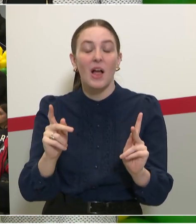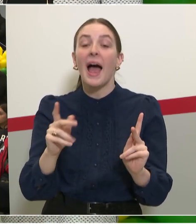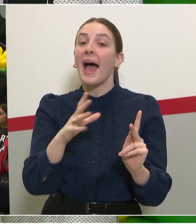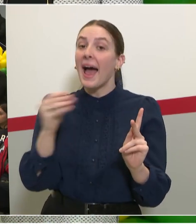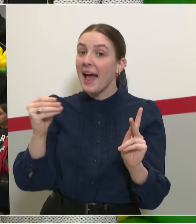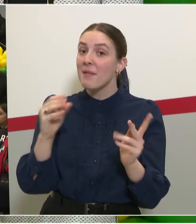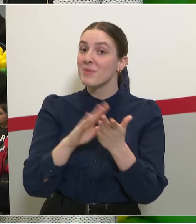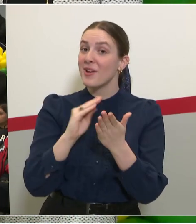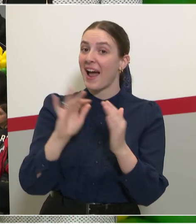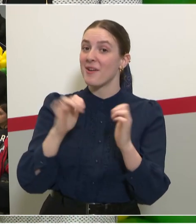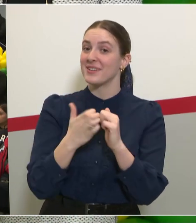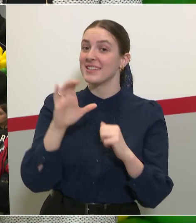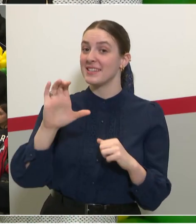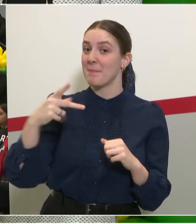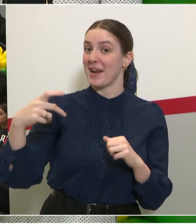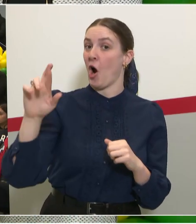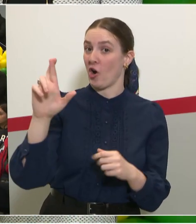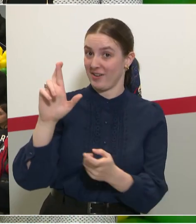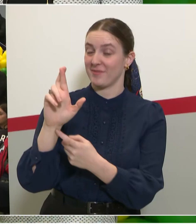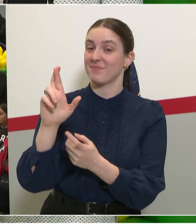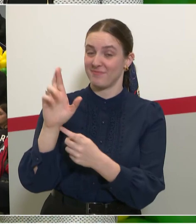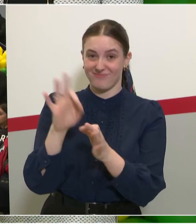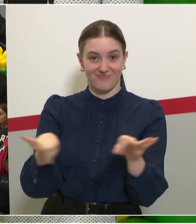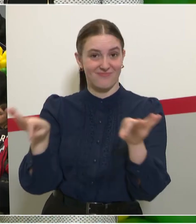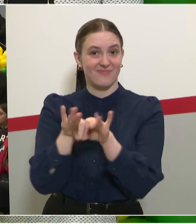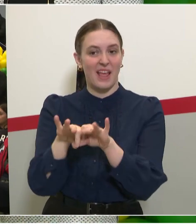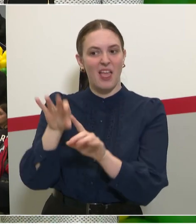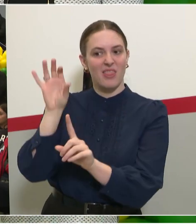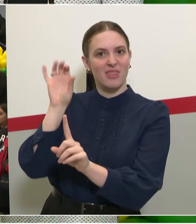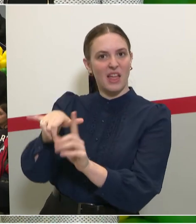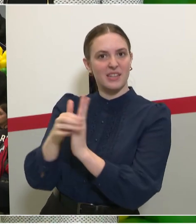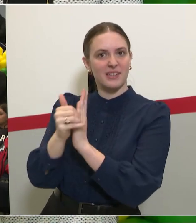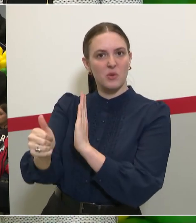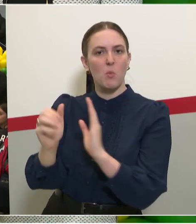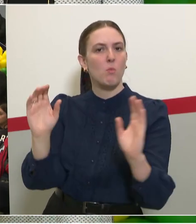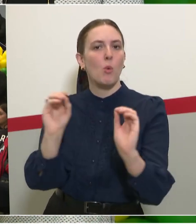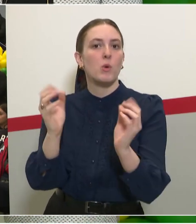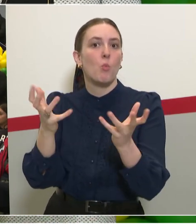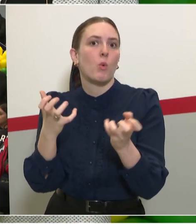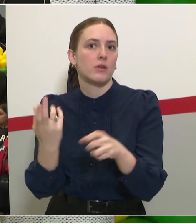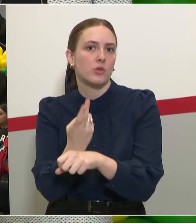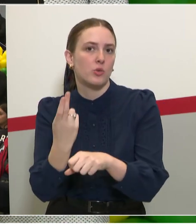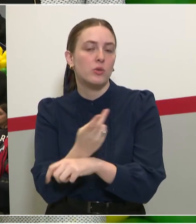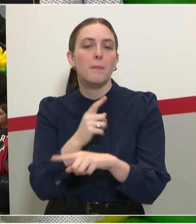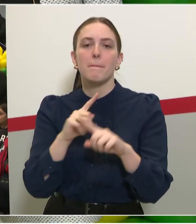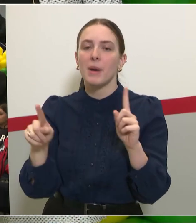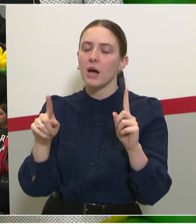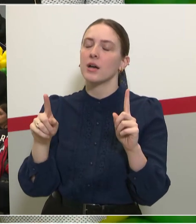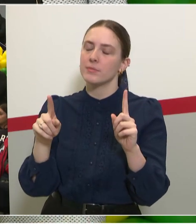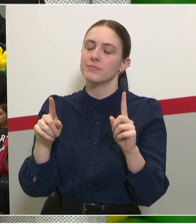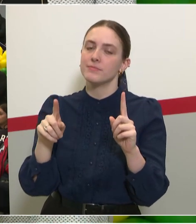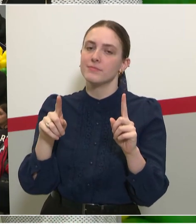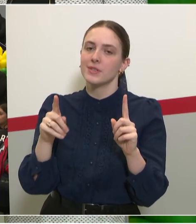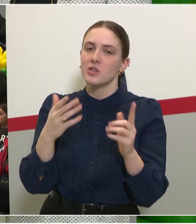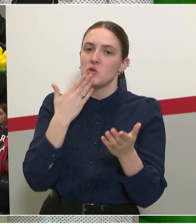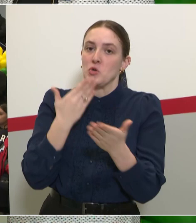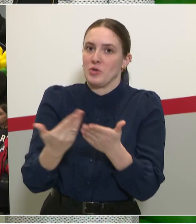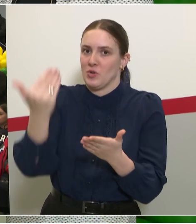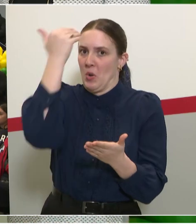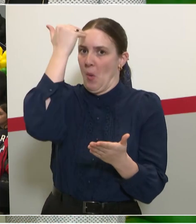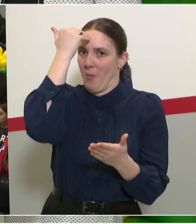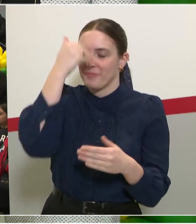CPR. Learning CPR is a skill that no one ever wants to use, but it's very glad that they knew at the